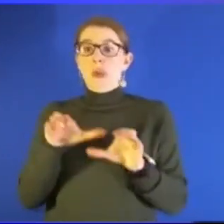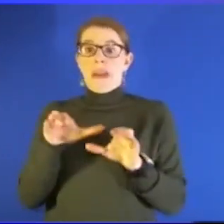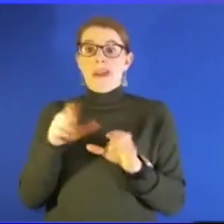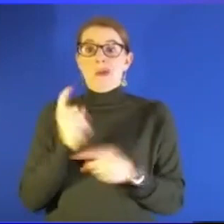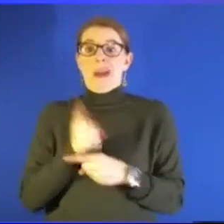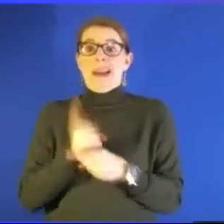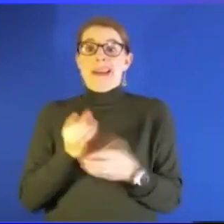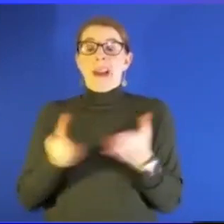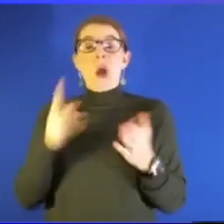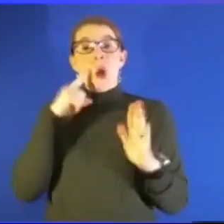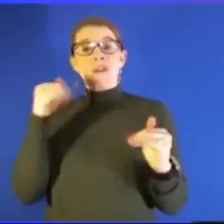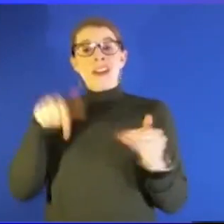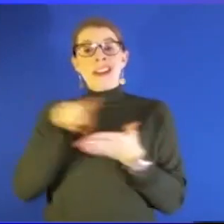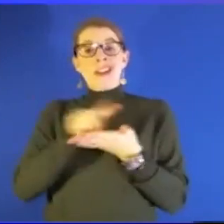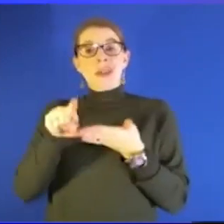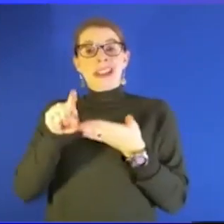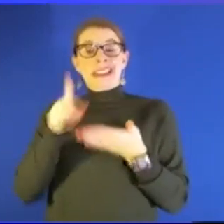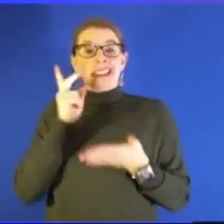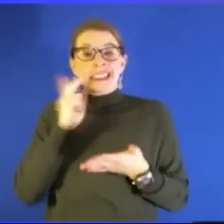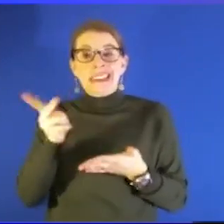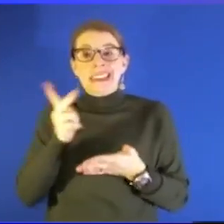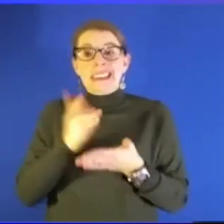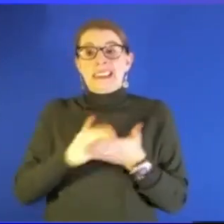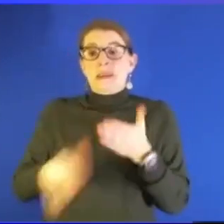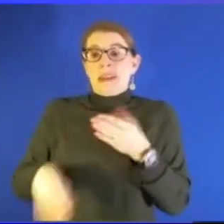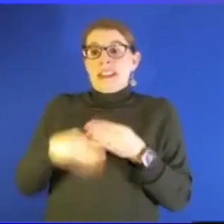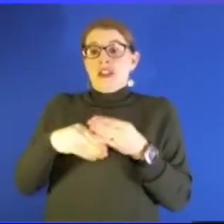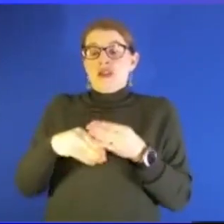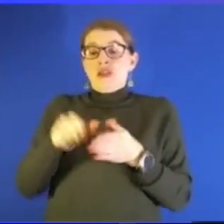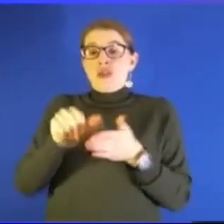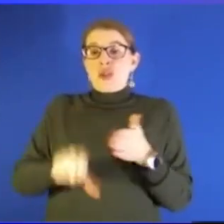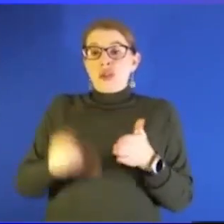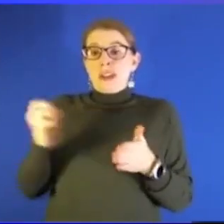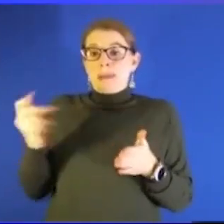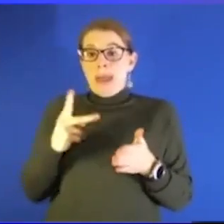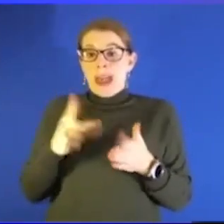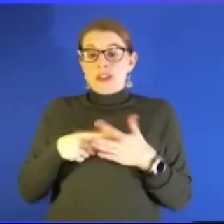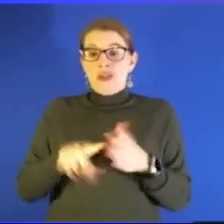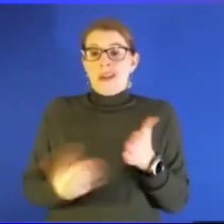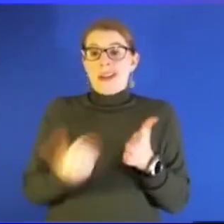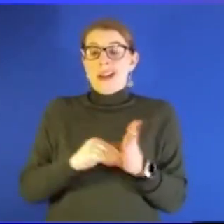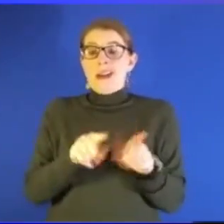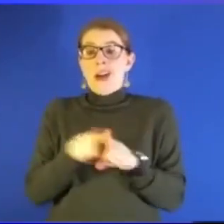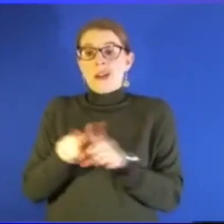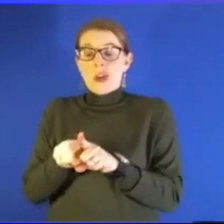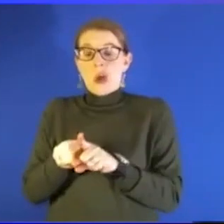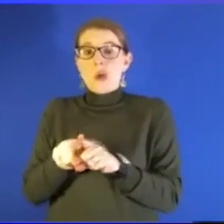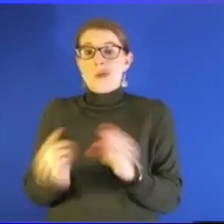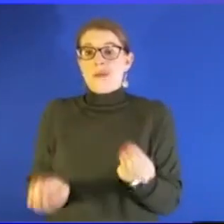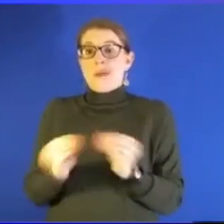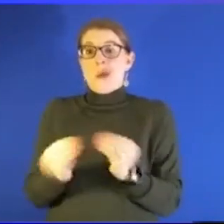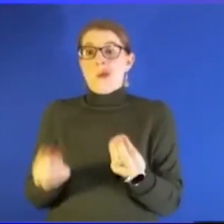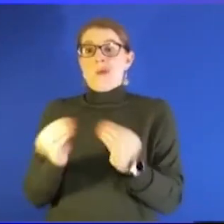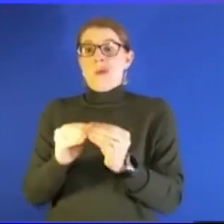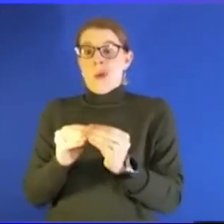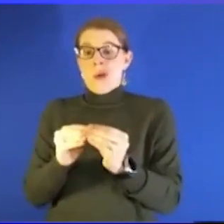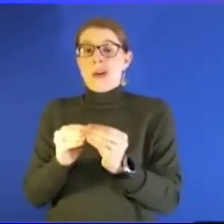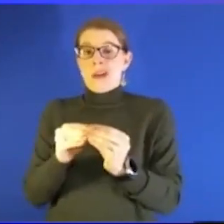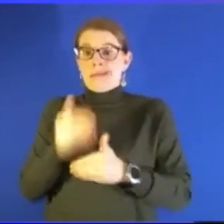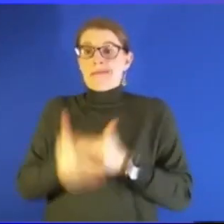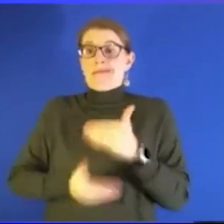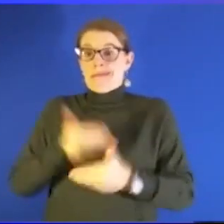able to see some additional surgeries come back and increase that volume. We're looking at that every day to make sure that